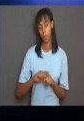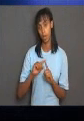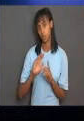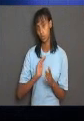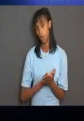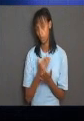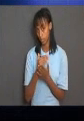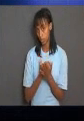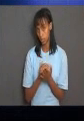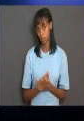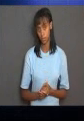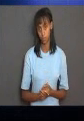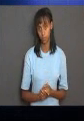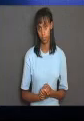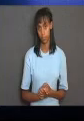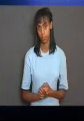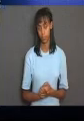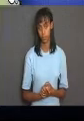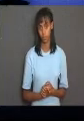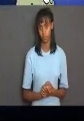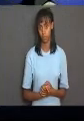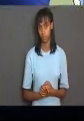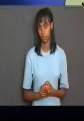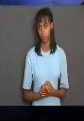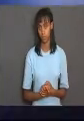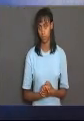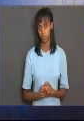Let's get back to our lesson.